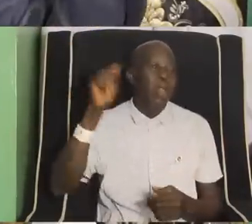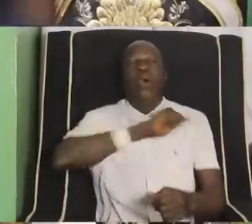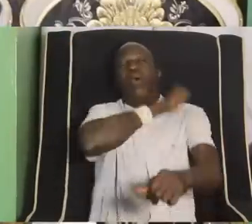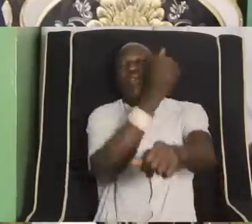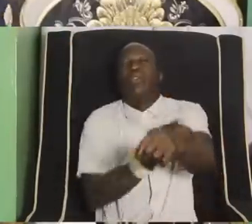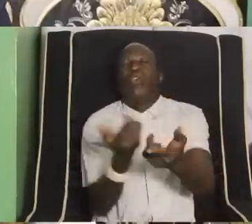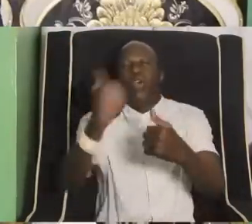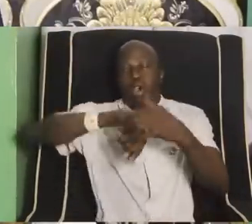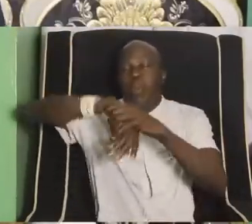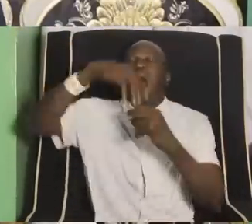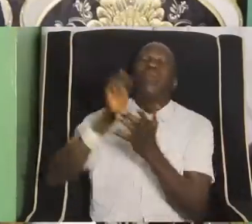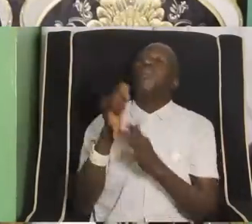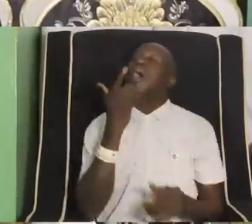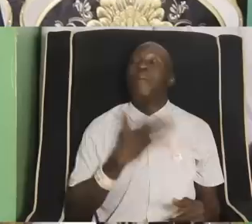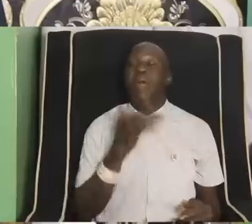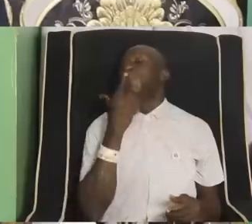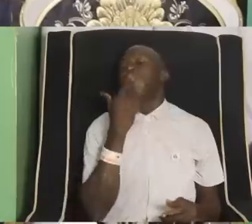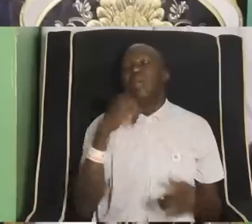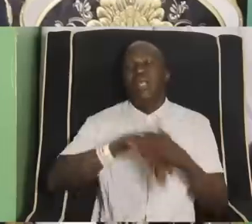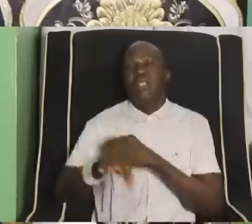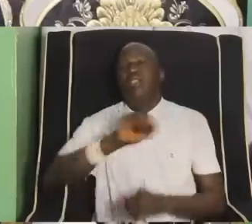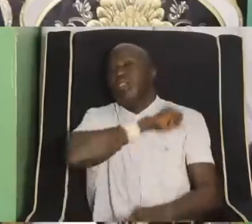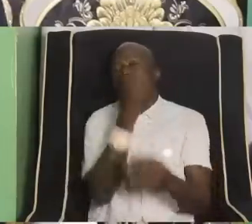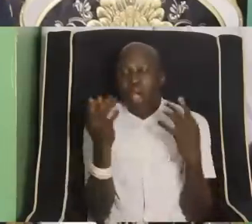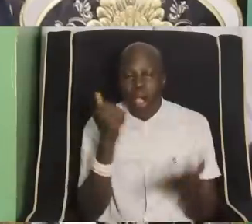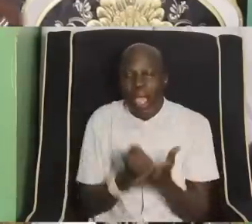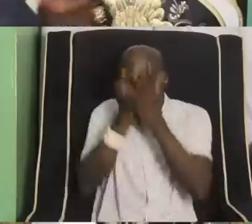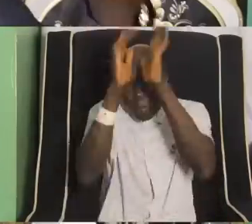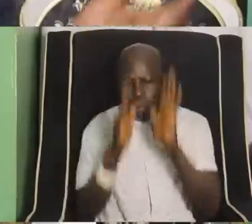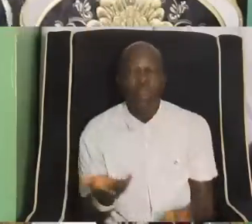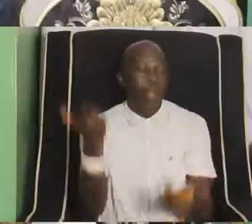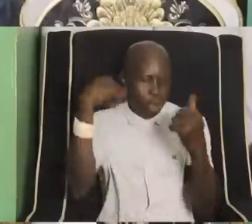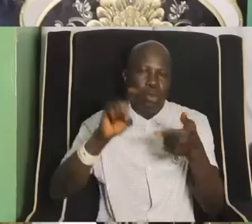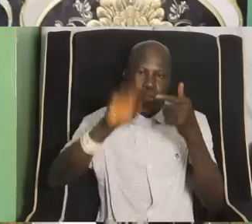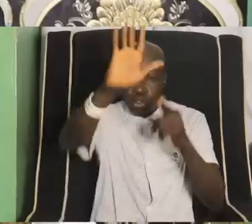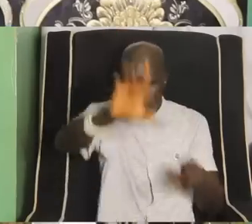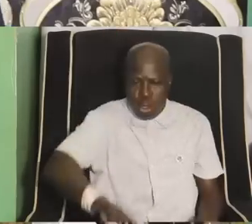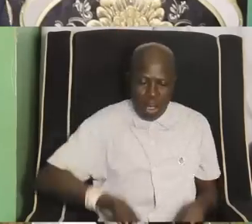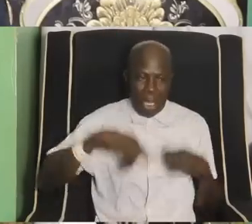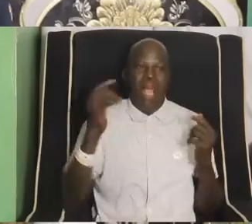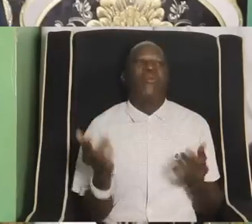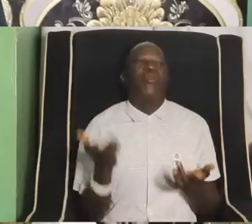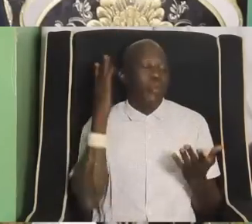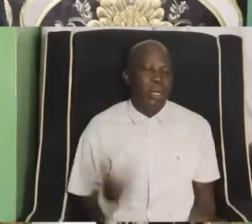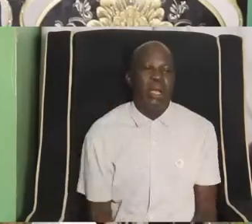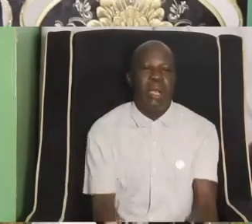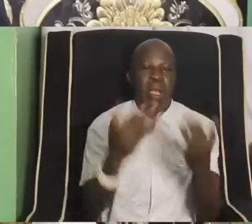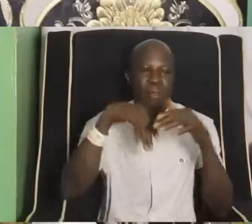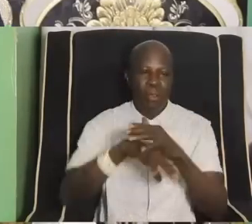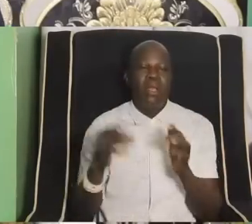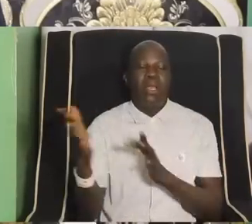try to come for my man. He stands up. Oh, my God, the fire. Rise for your life. The